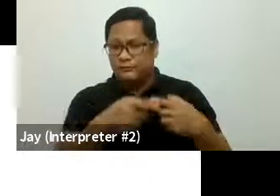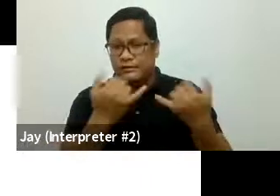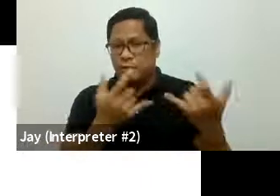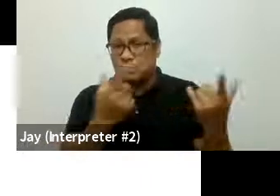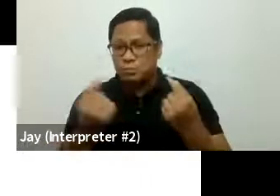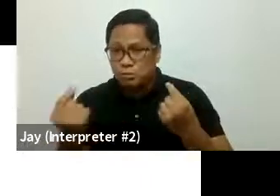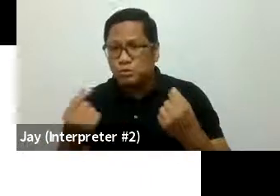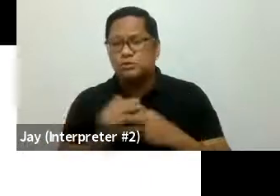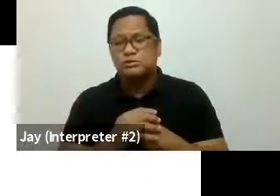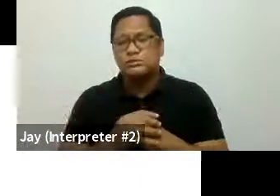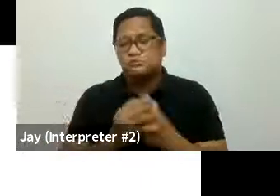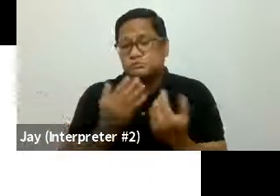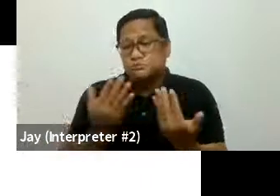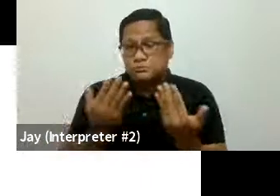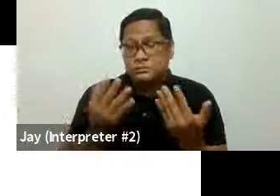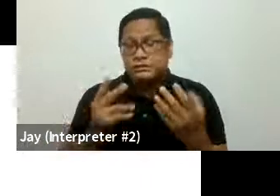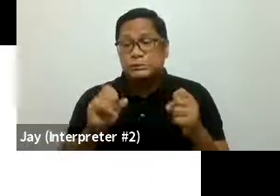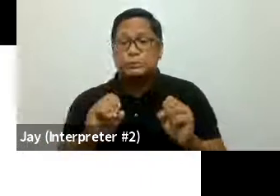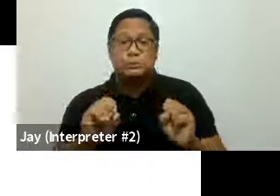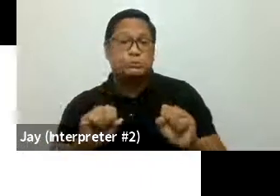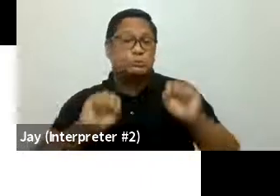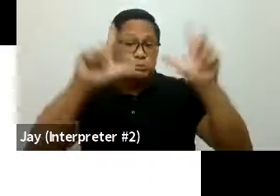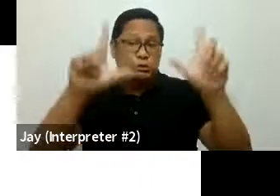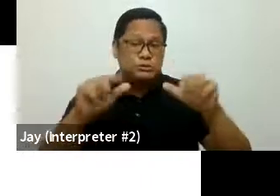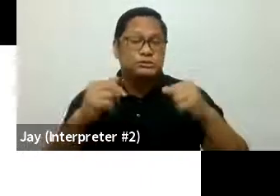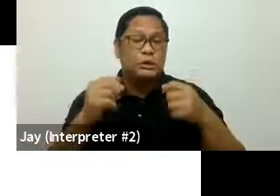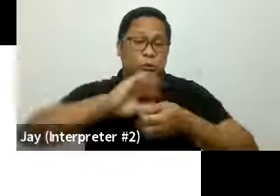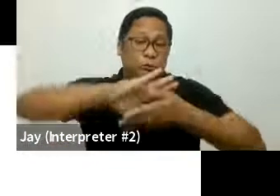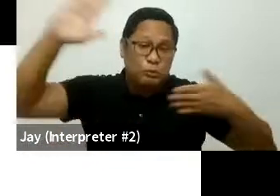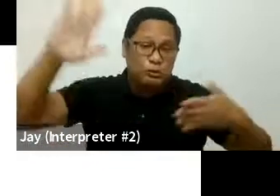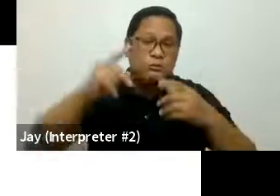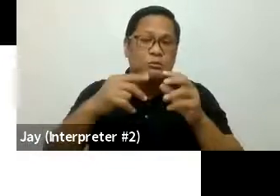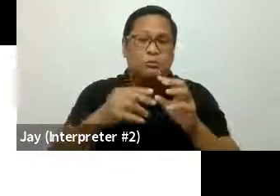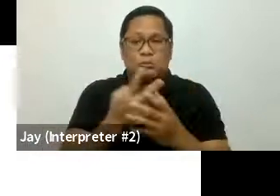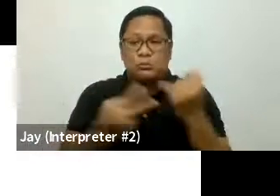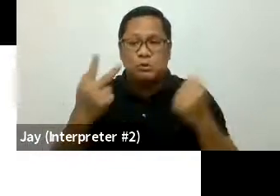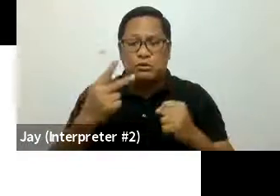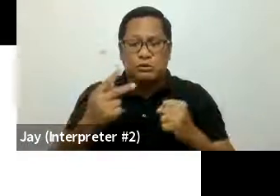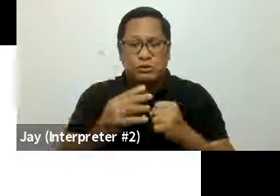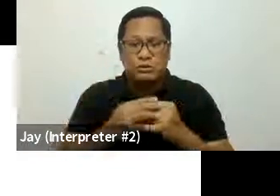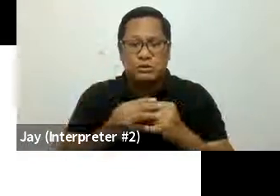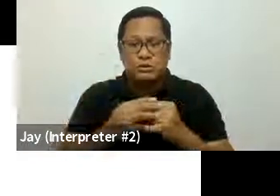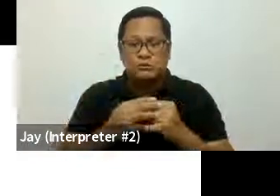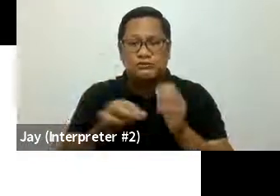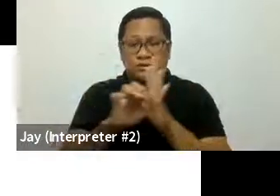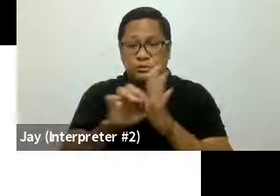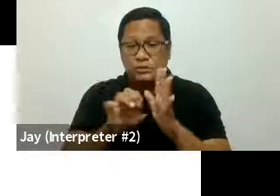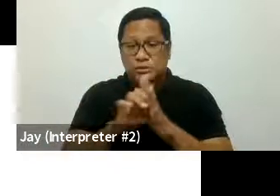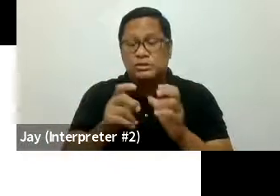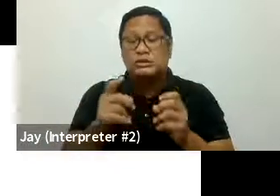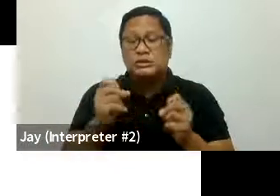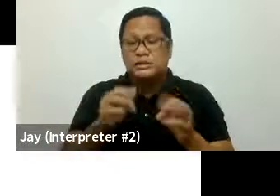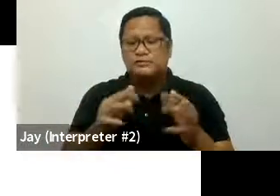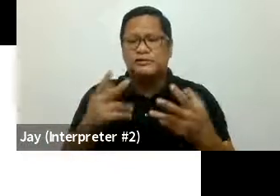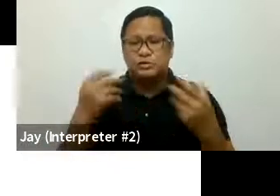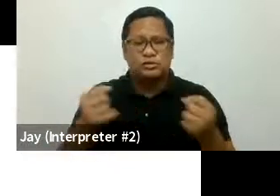will probably be imposed again. So both it's in less and extent if your health system is strong. Why?